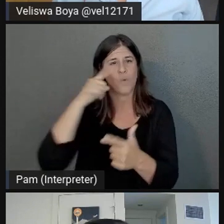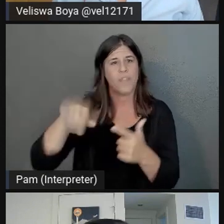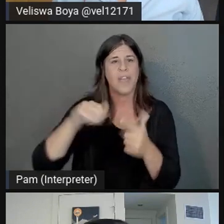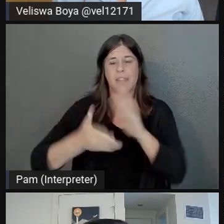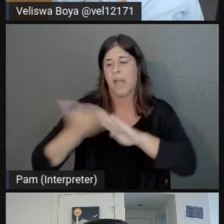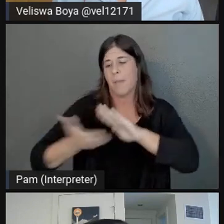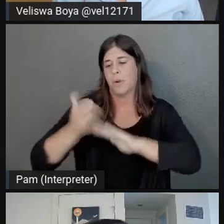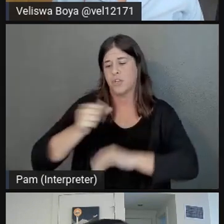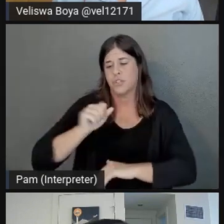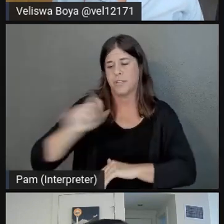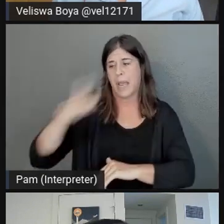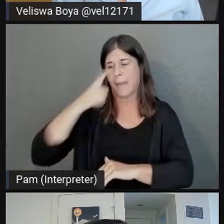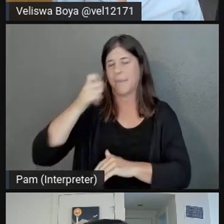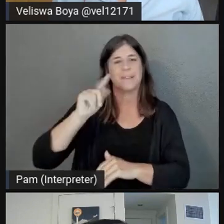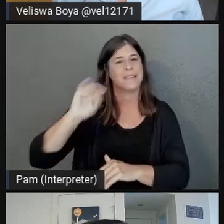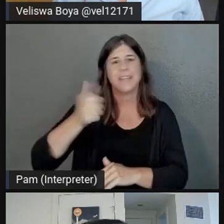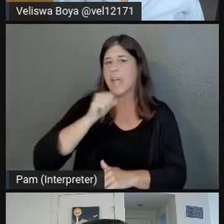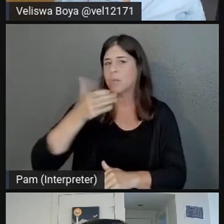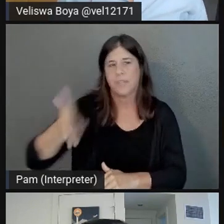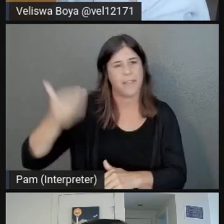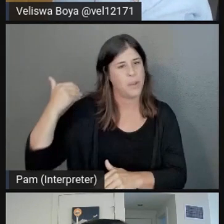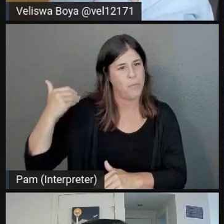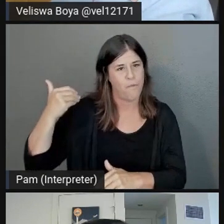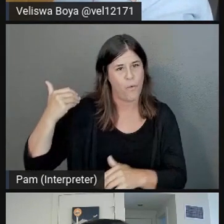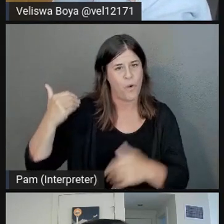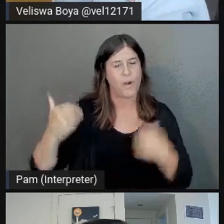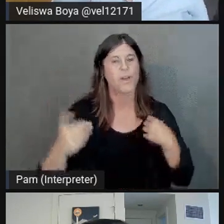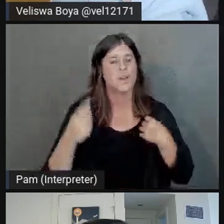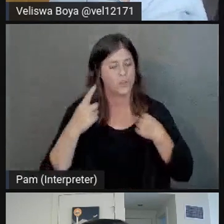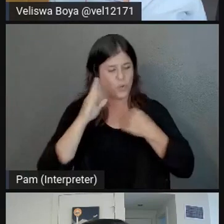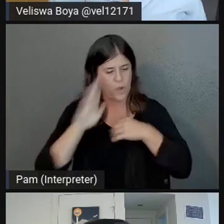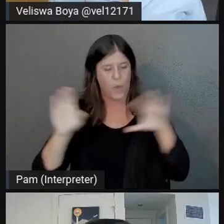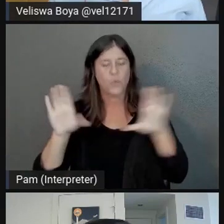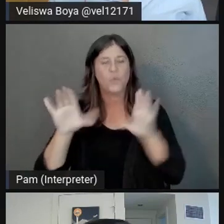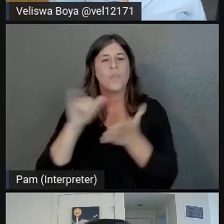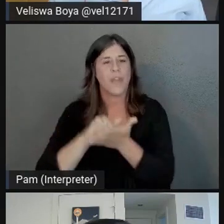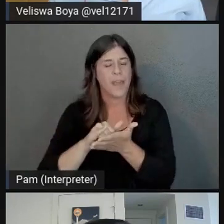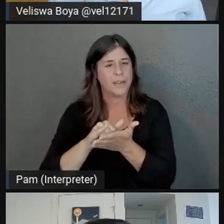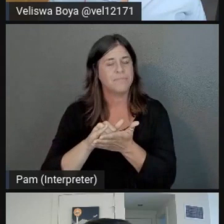the tag did not exist before. So I am going to do that.